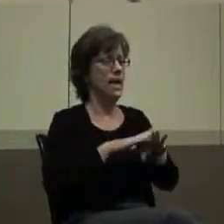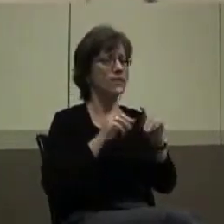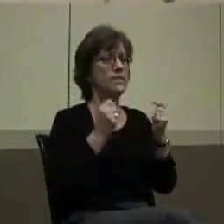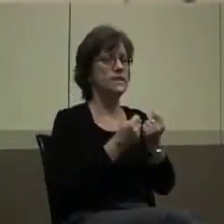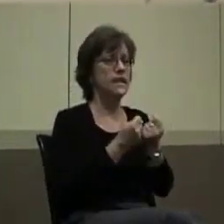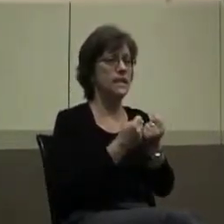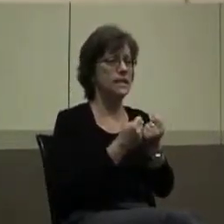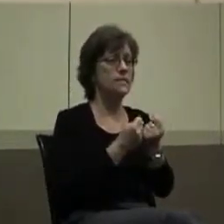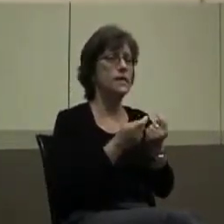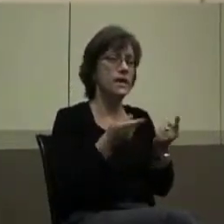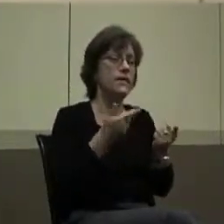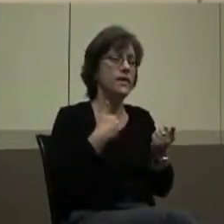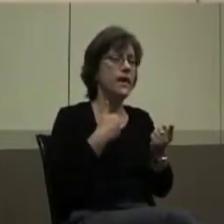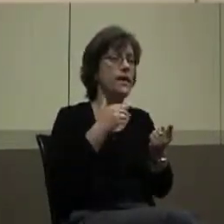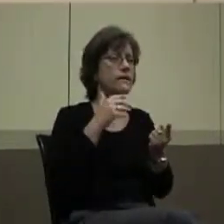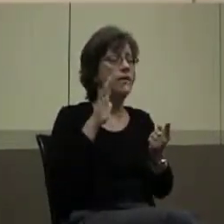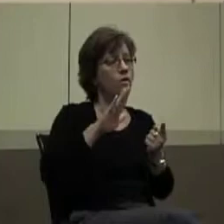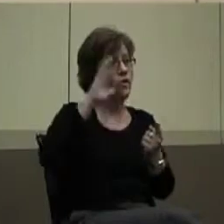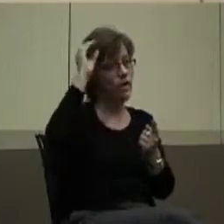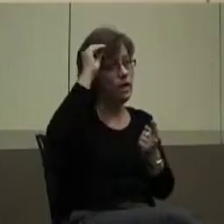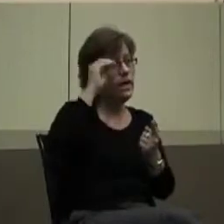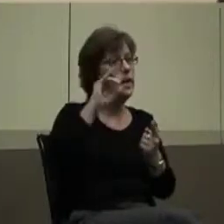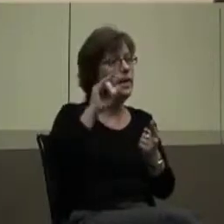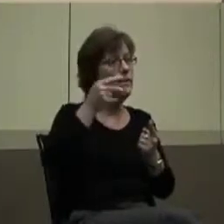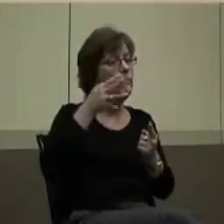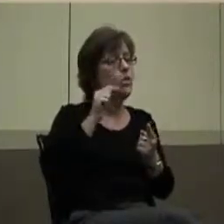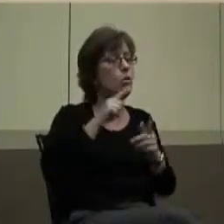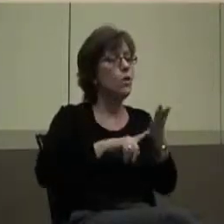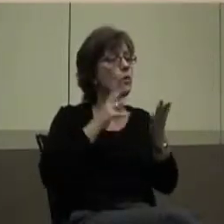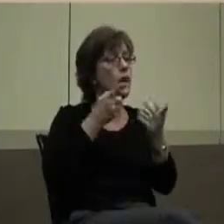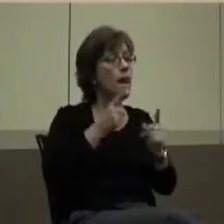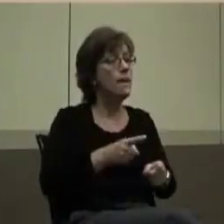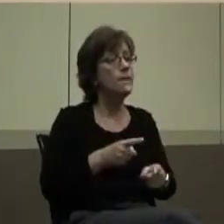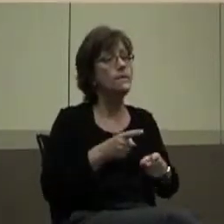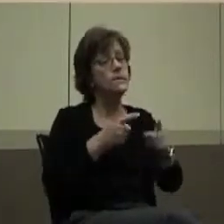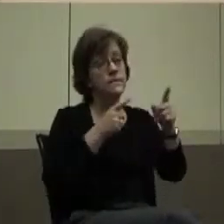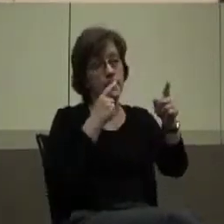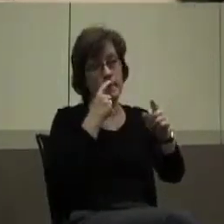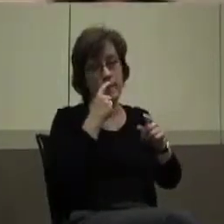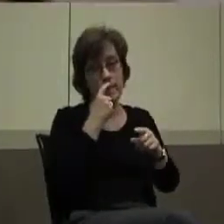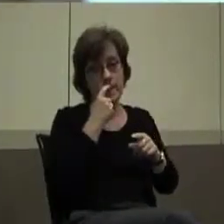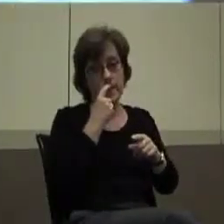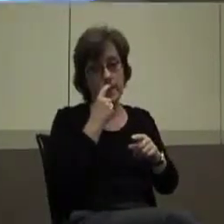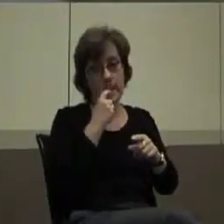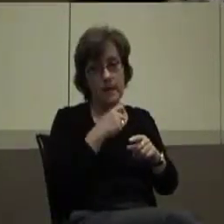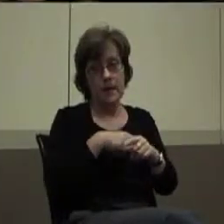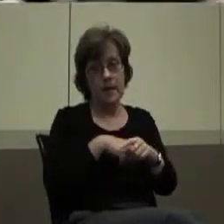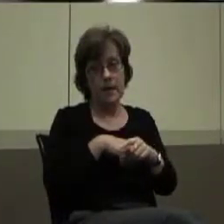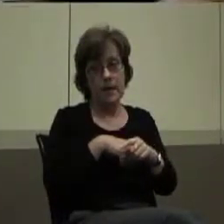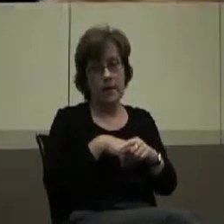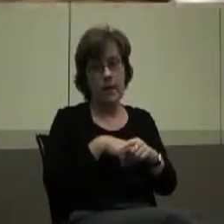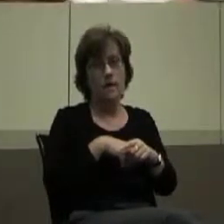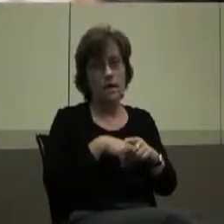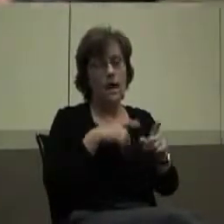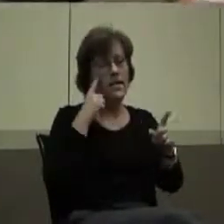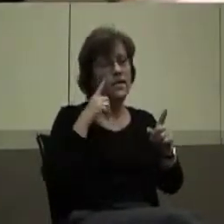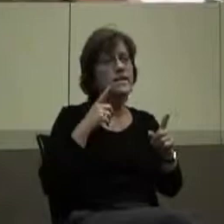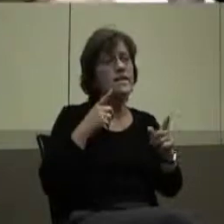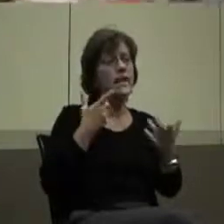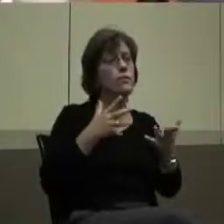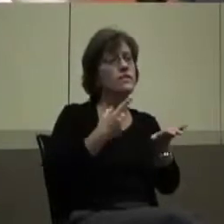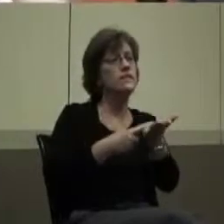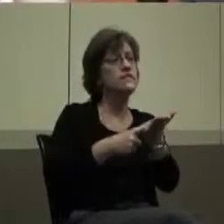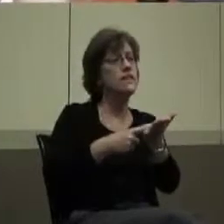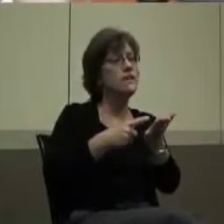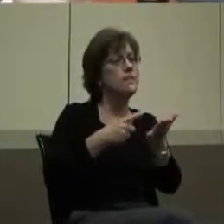of the team and has some input in what's going to happen? Yes? I think that was kind of addressed later, though, in talking